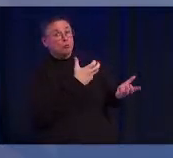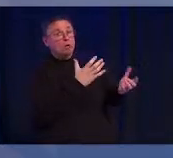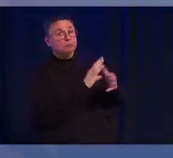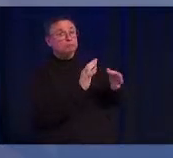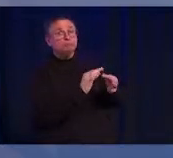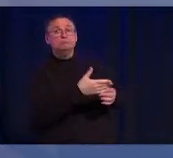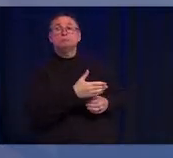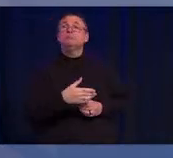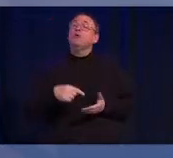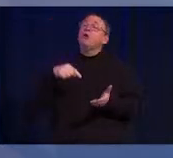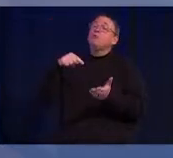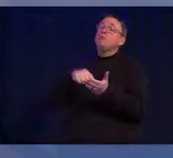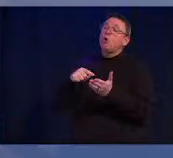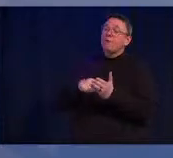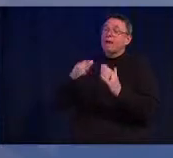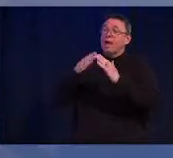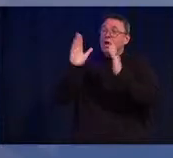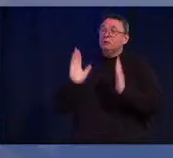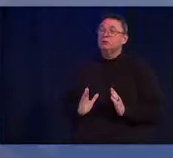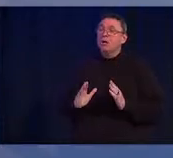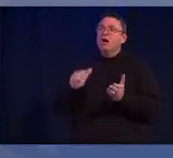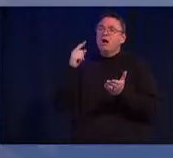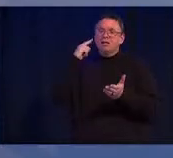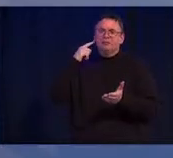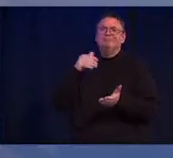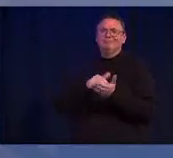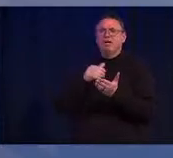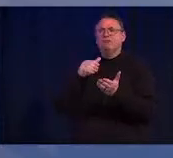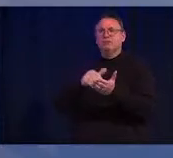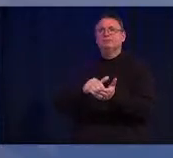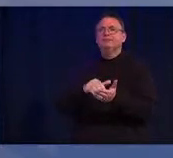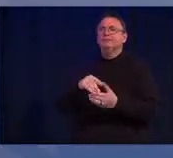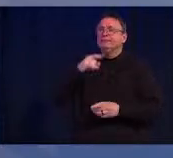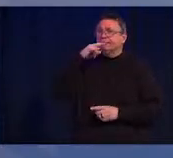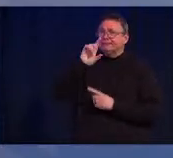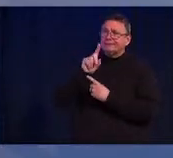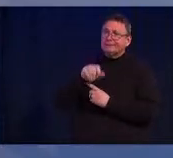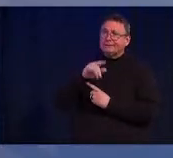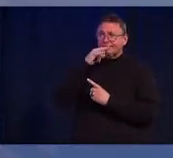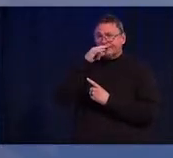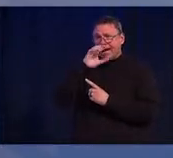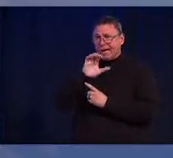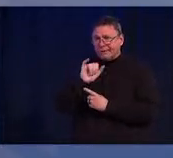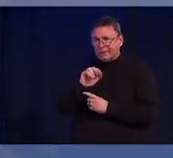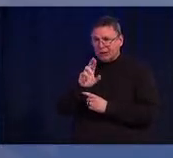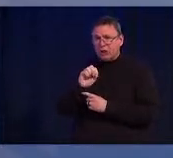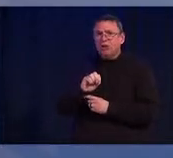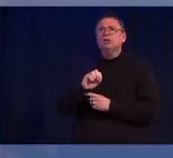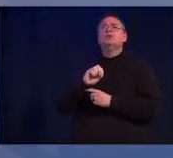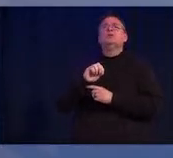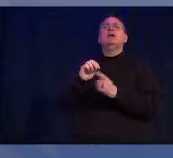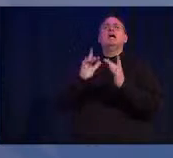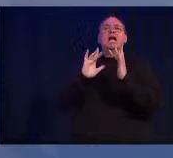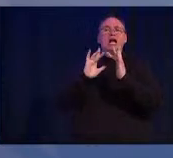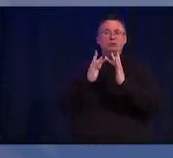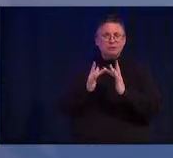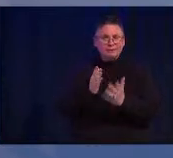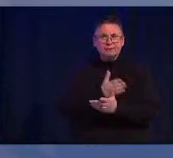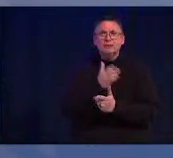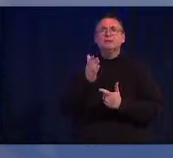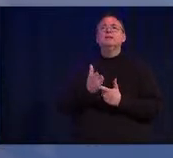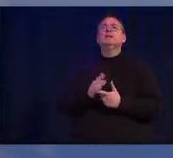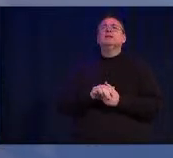childcare, rural broadband, that tier underneath healthcare and education. And I'm already out there